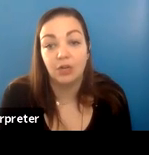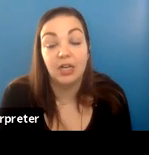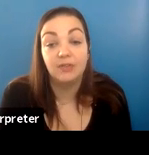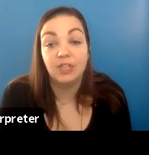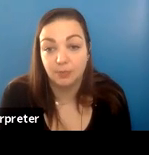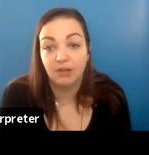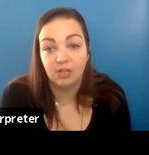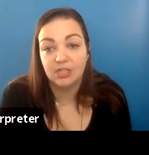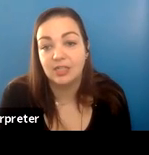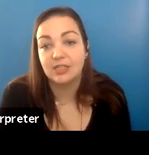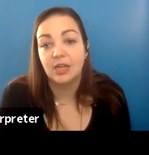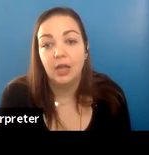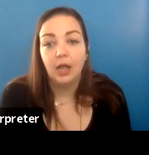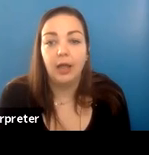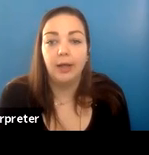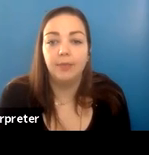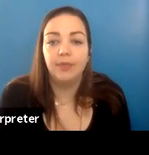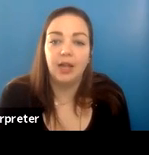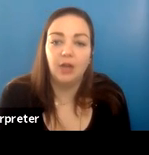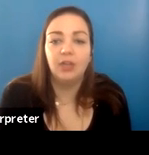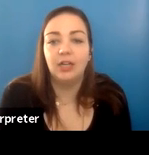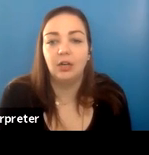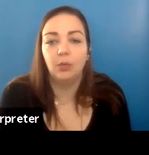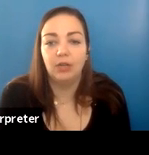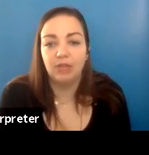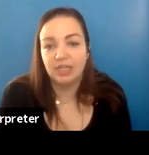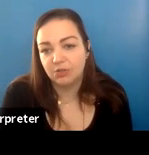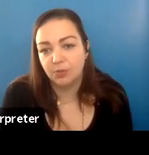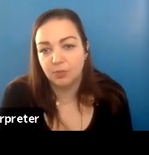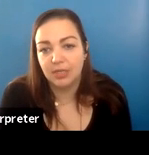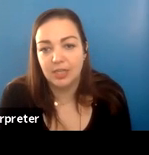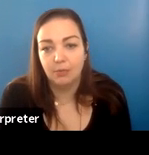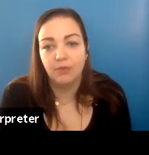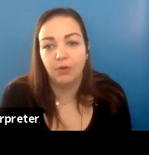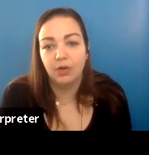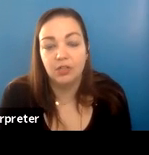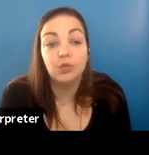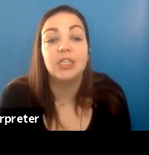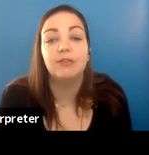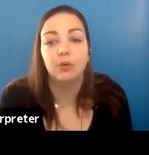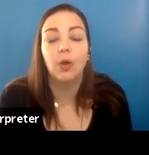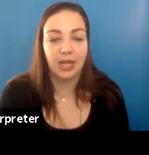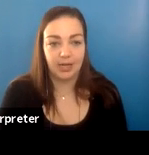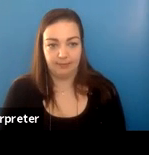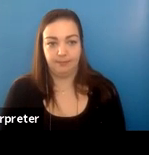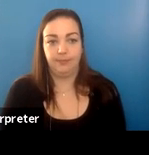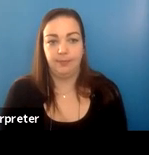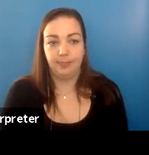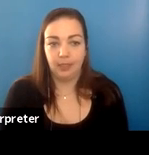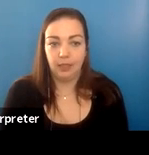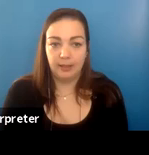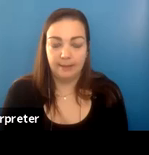to those lived experiences, and only then can we really take responsibility and move on and to a different way.